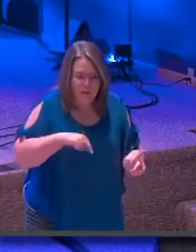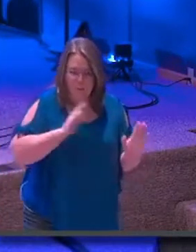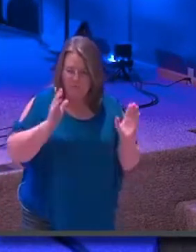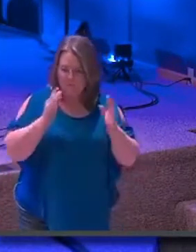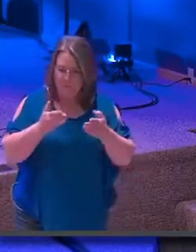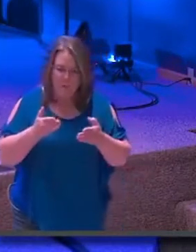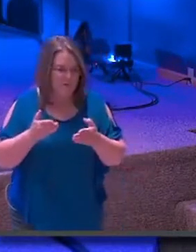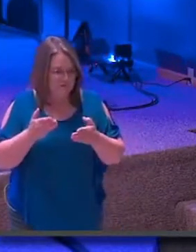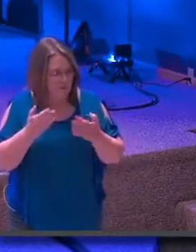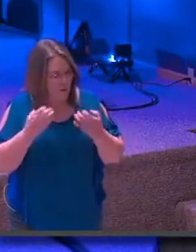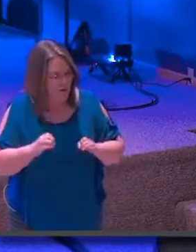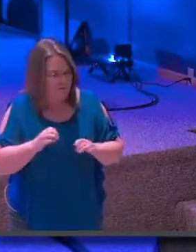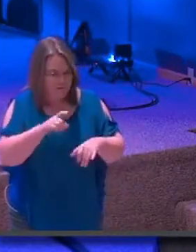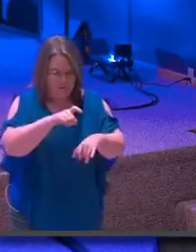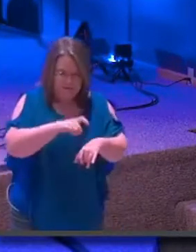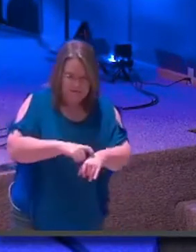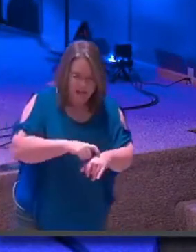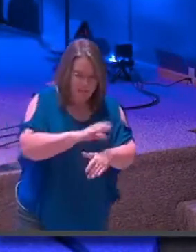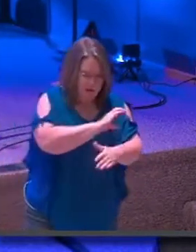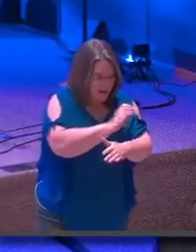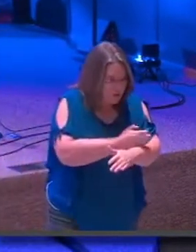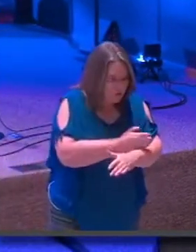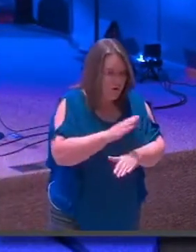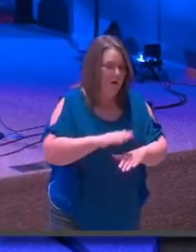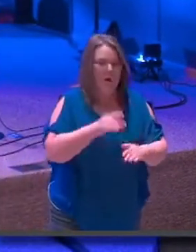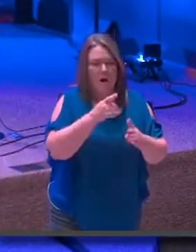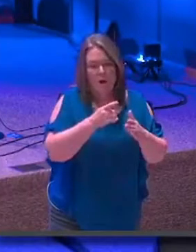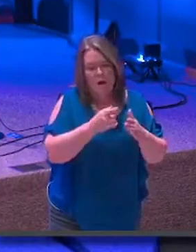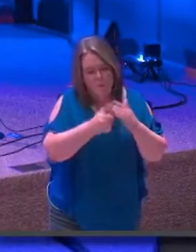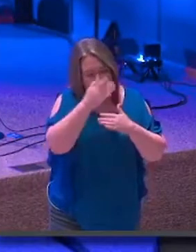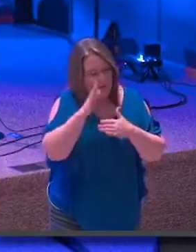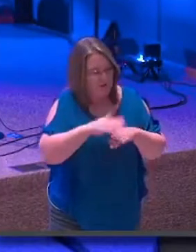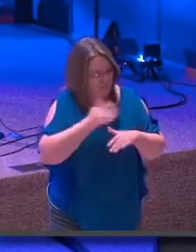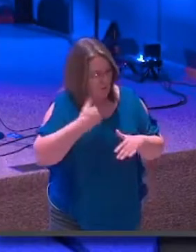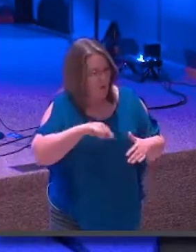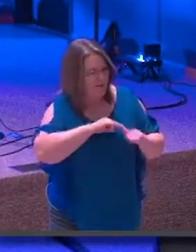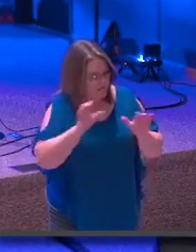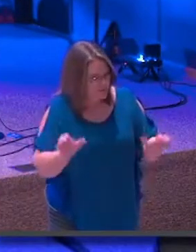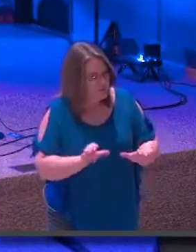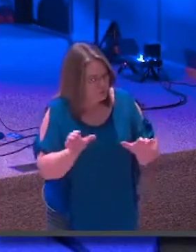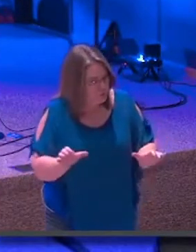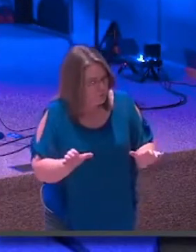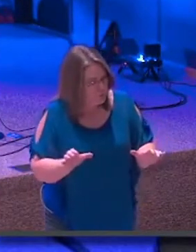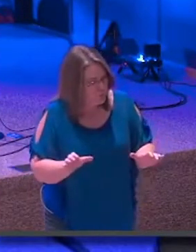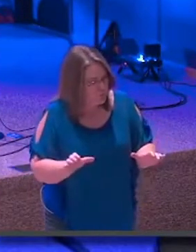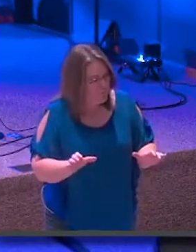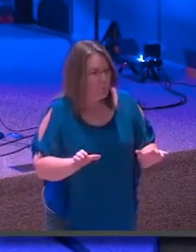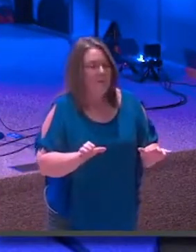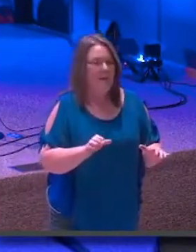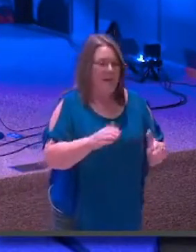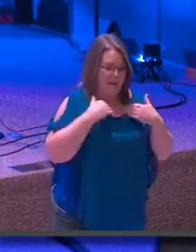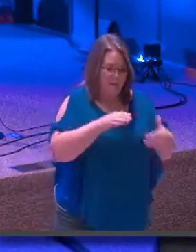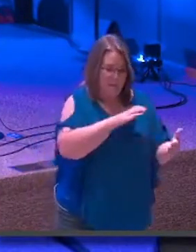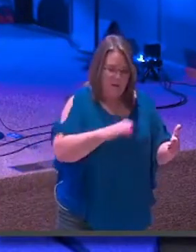our time, our energy on what God is calling us to do. And the body of Christ as a